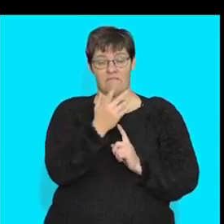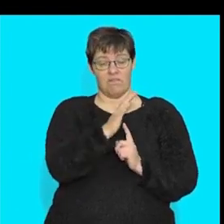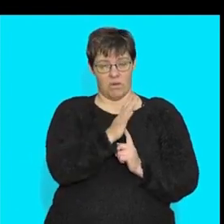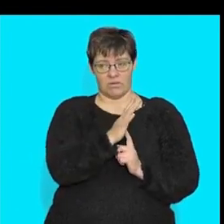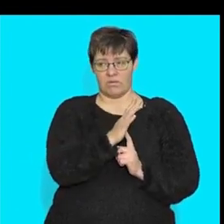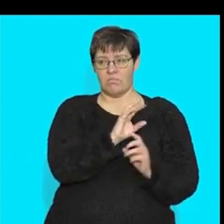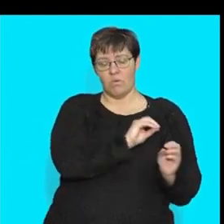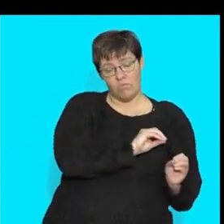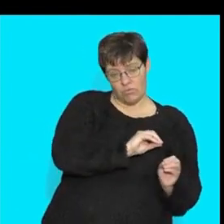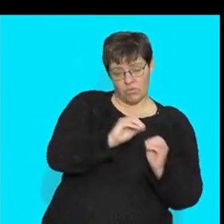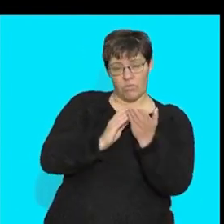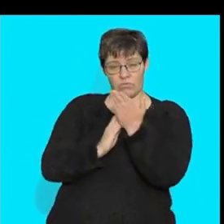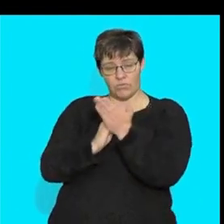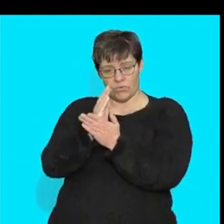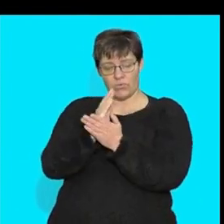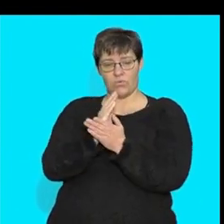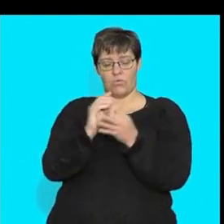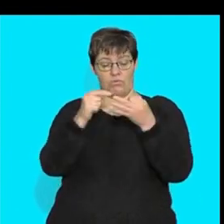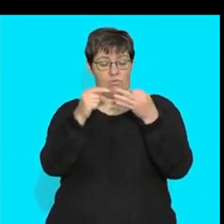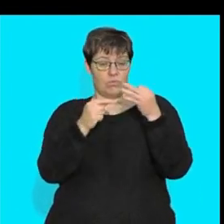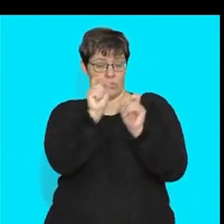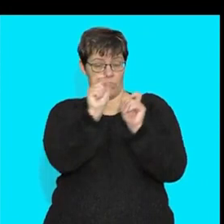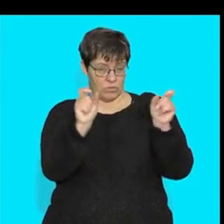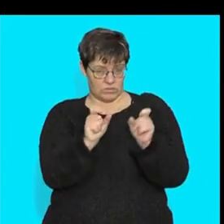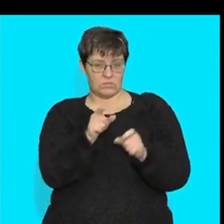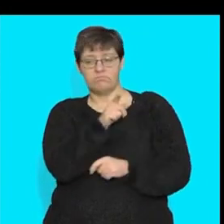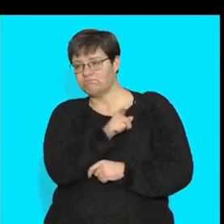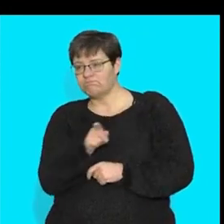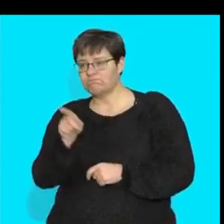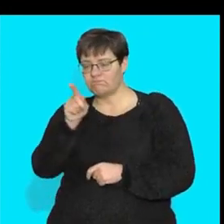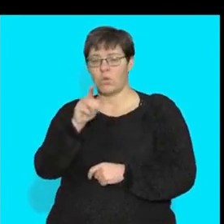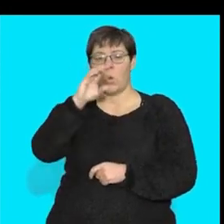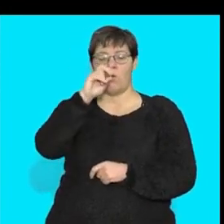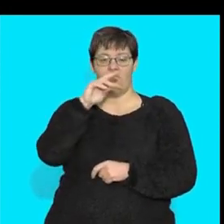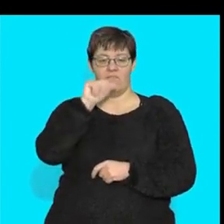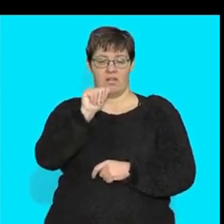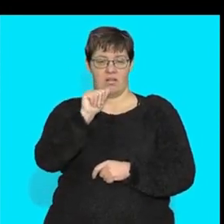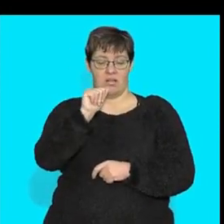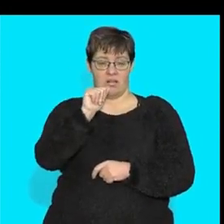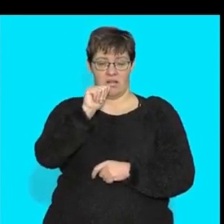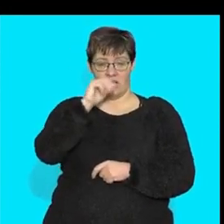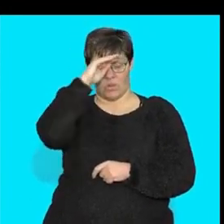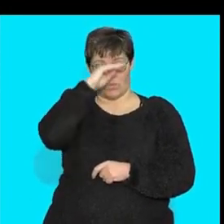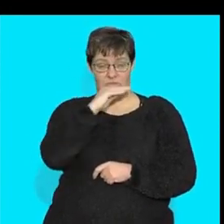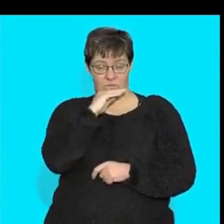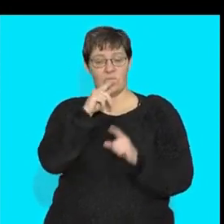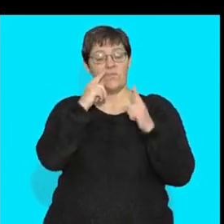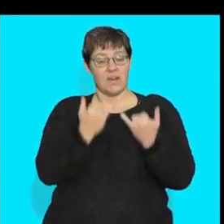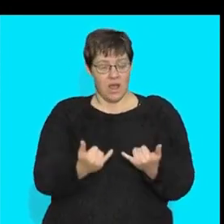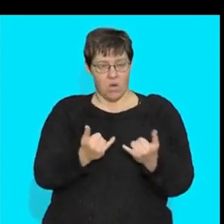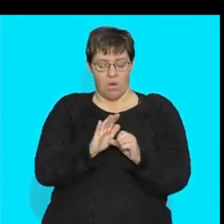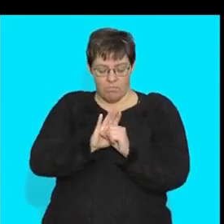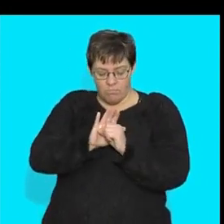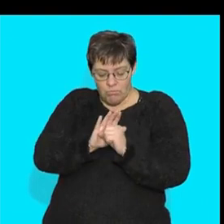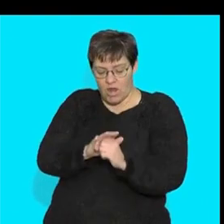will then move through these ossicles to the oval window. And the oval window will cause